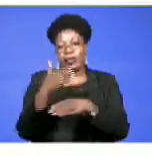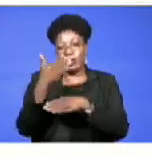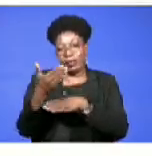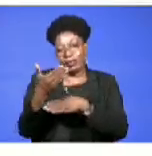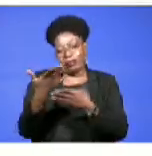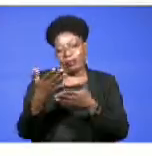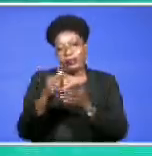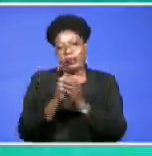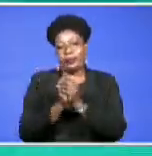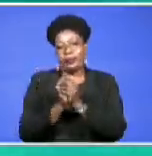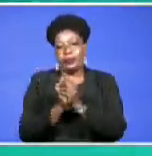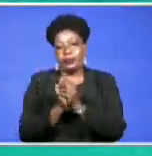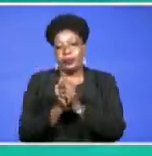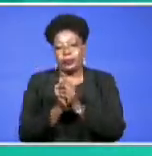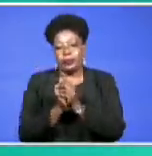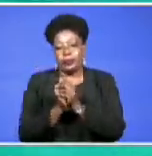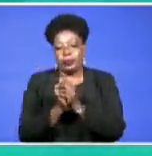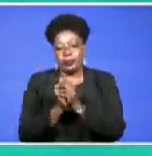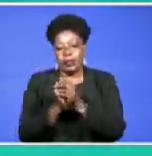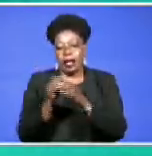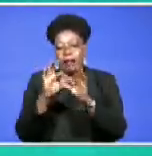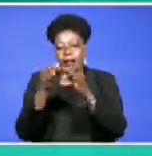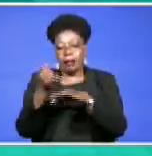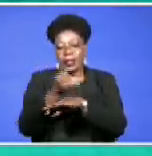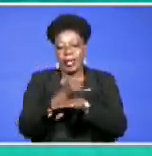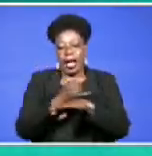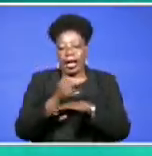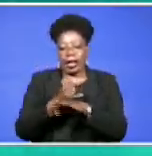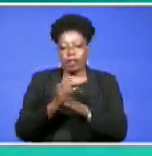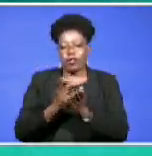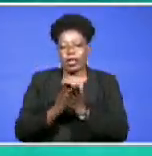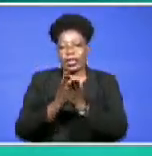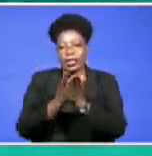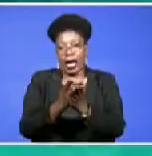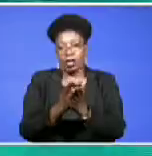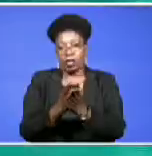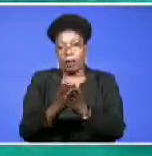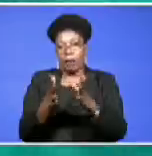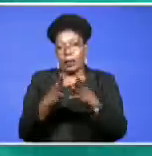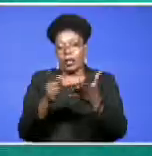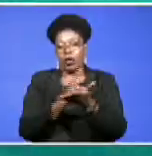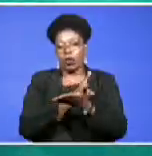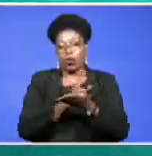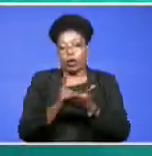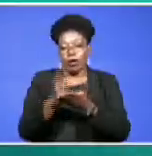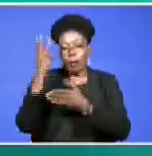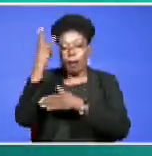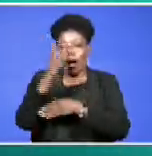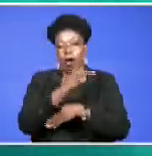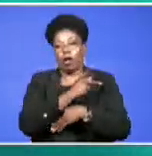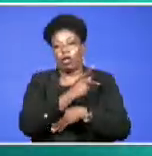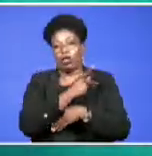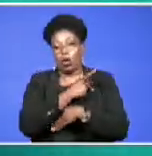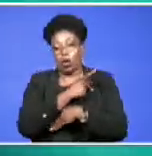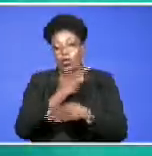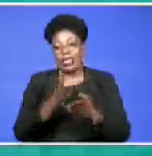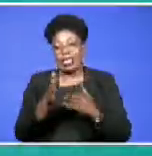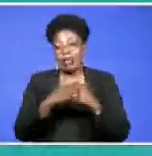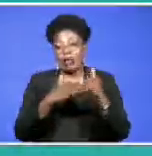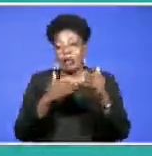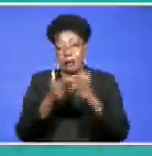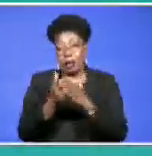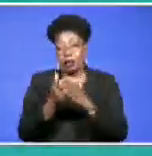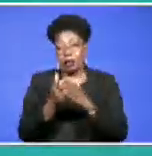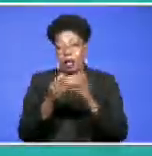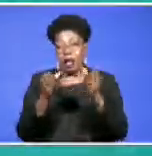Fisher. The National Family Island Regatta was also a big week for boat builder Mark Knowles. He built most of the top finishers